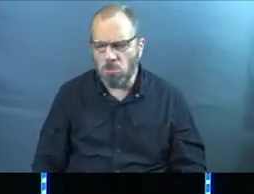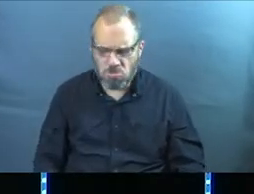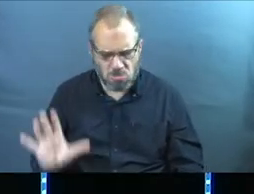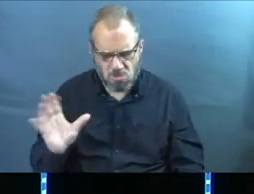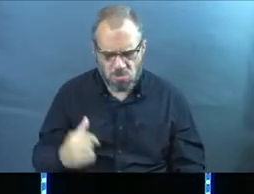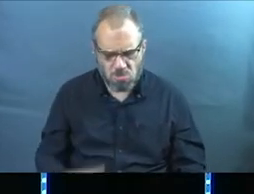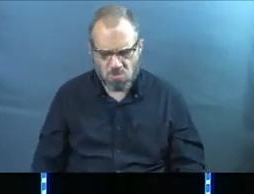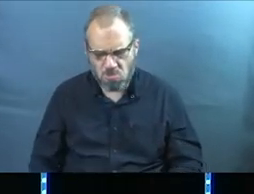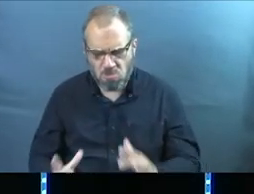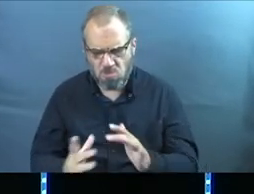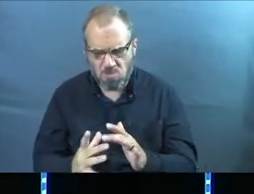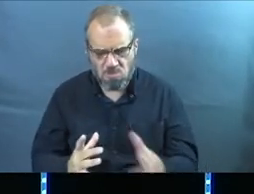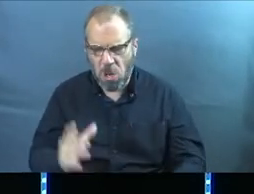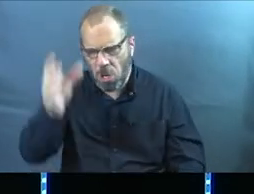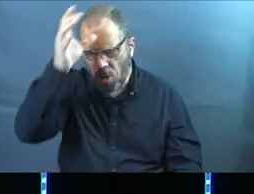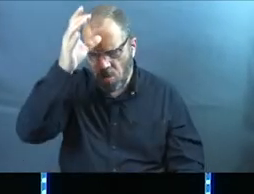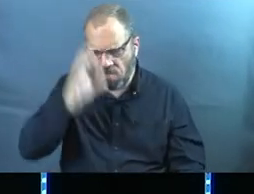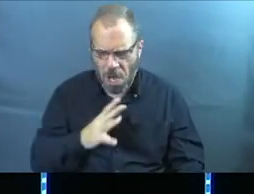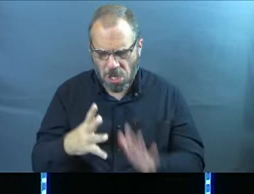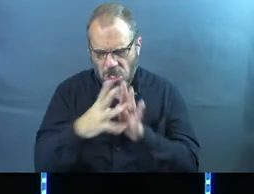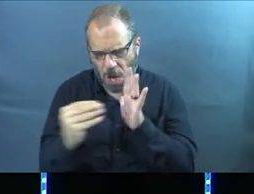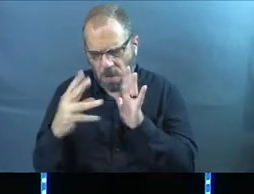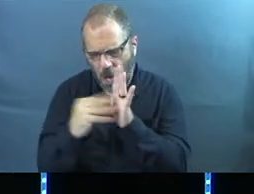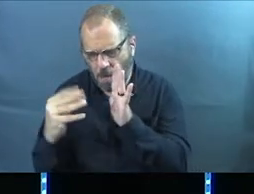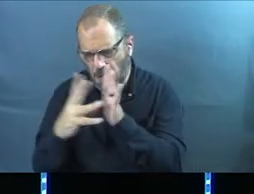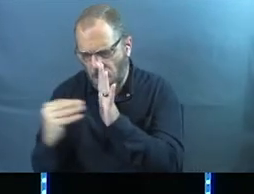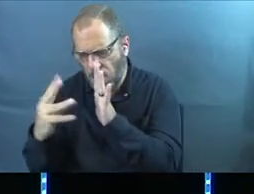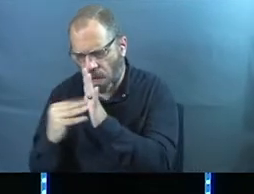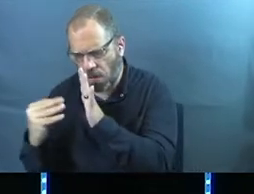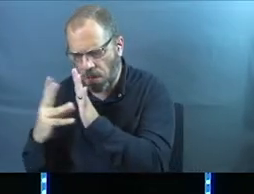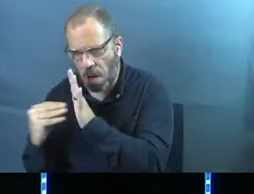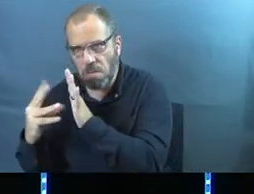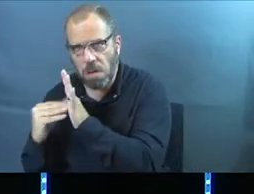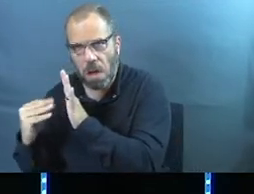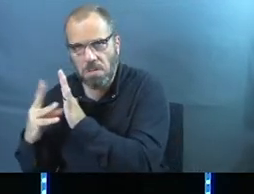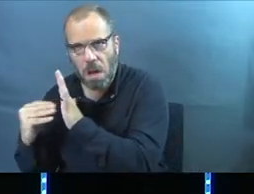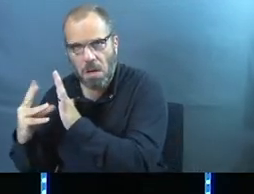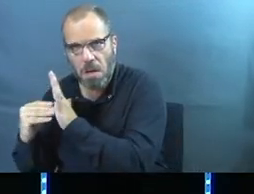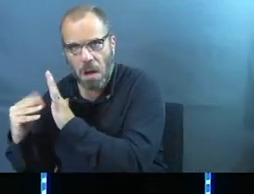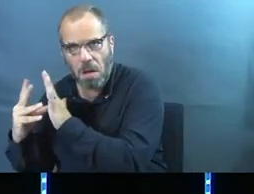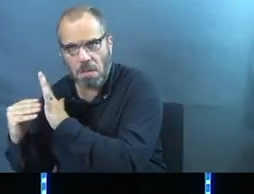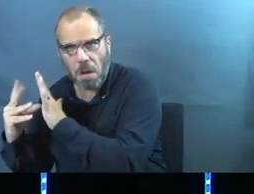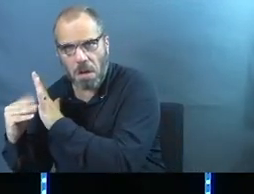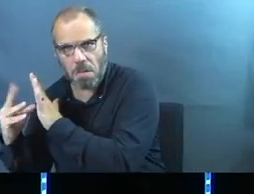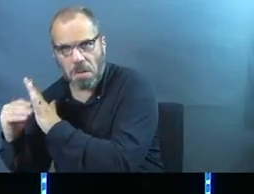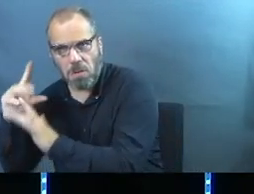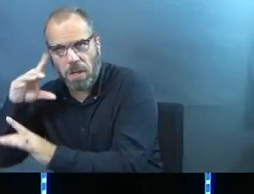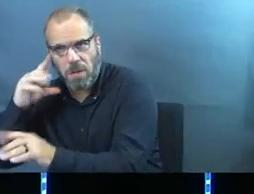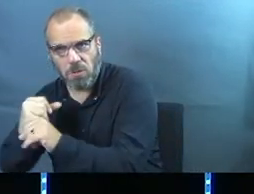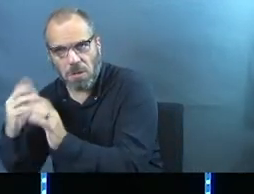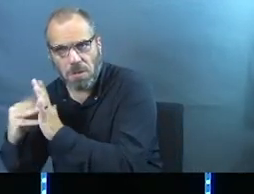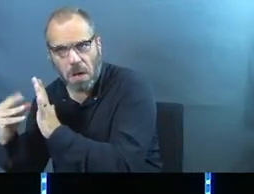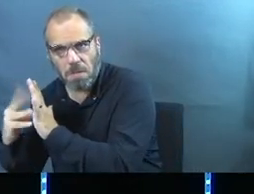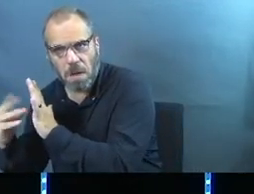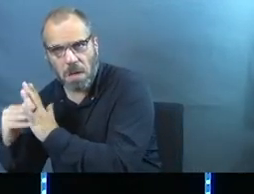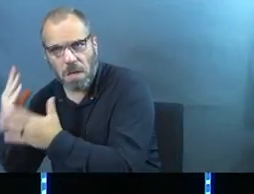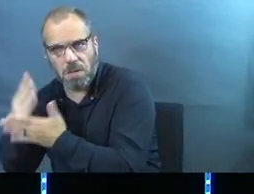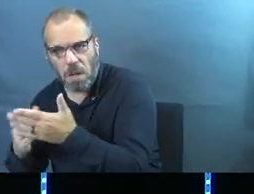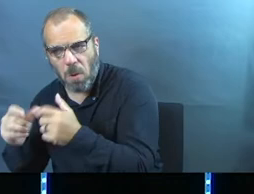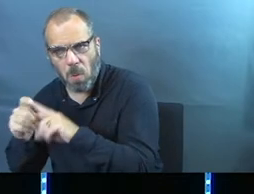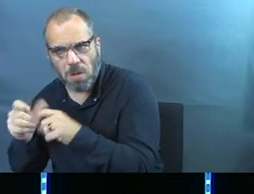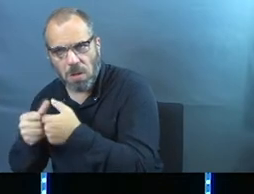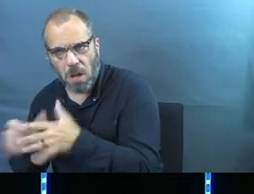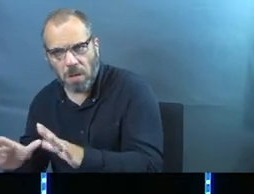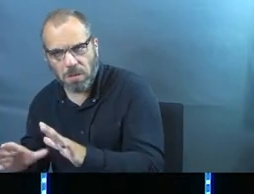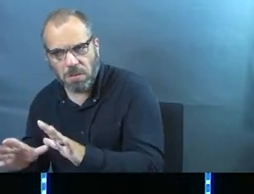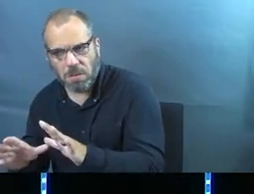online that, man, it's a copy of a copy of a copy of a copy of a copy. And you can't really trust it because some of its worth got lost